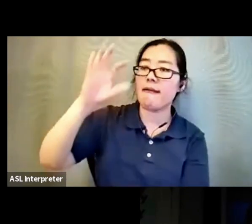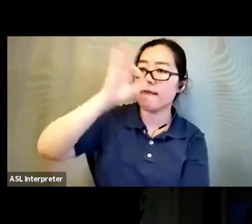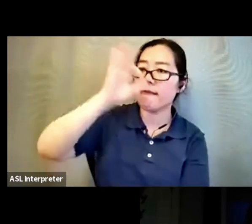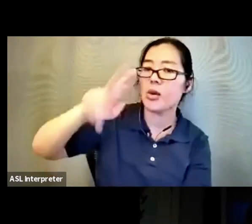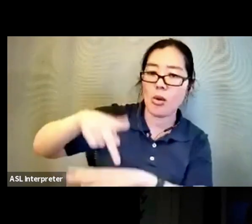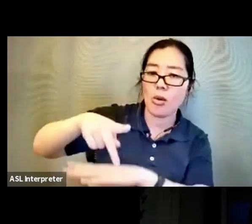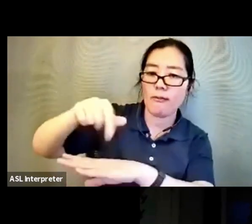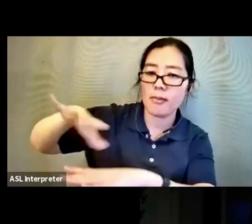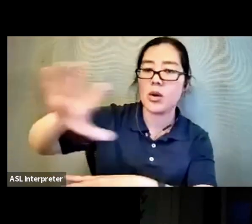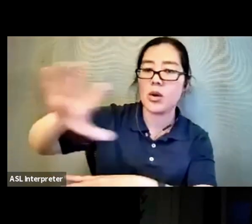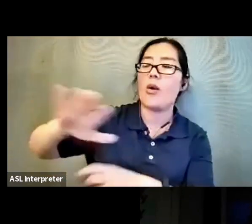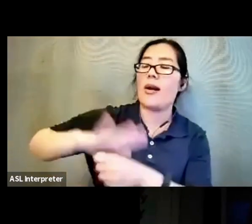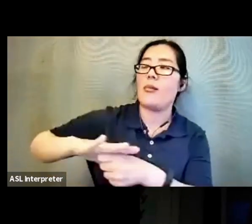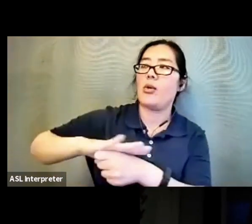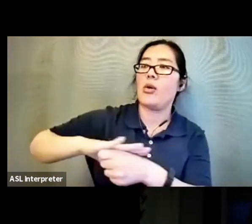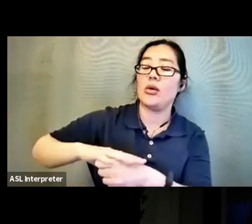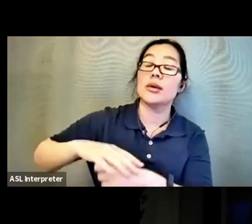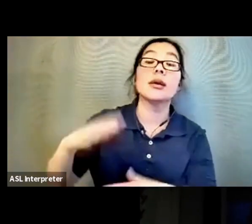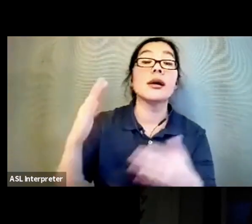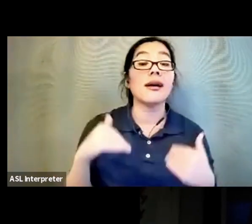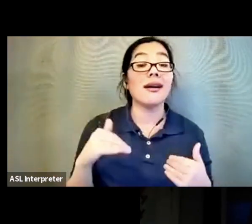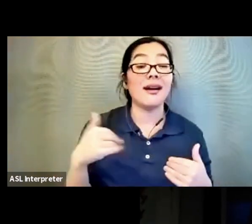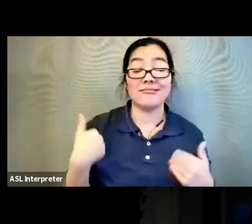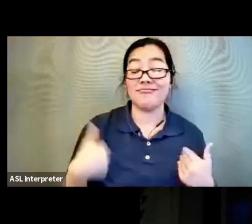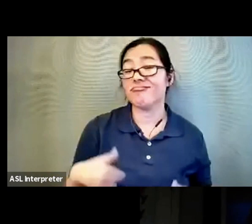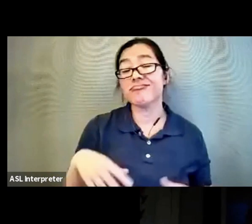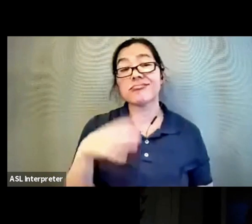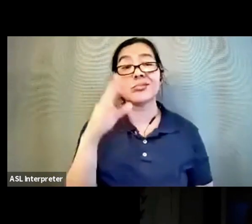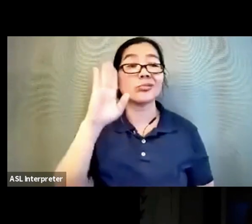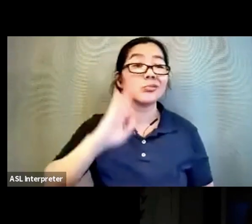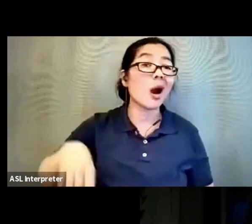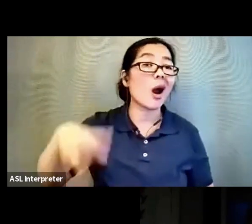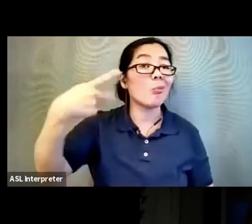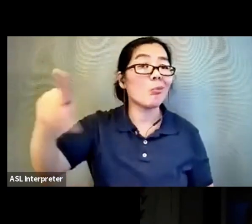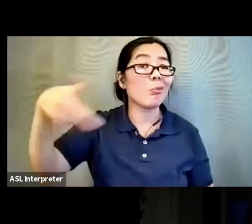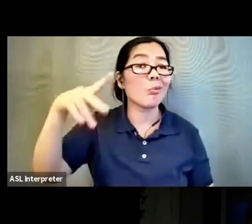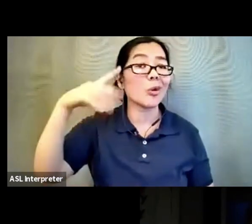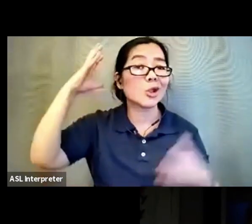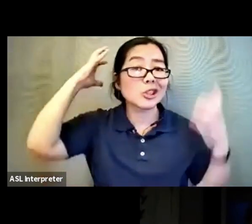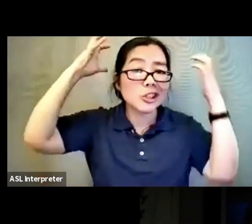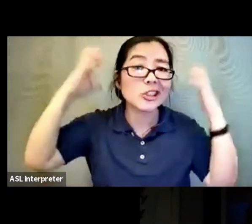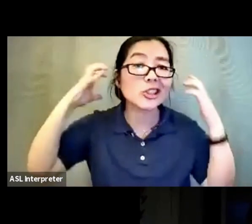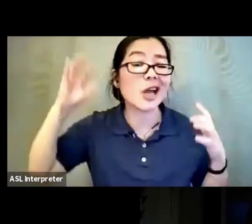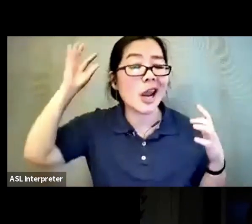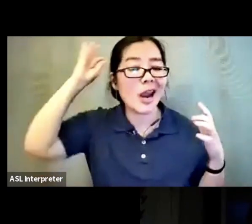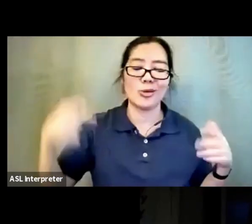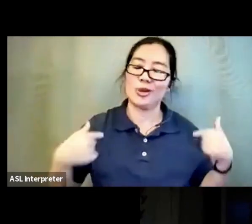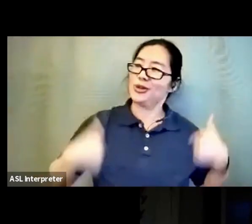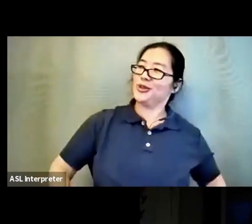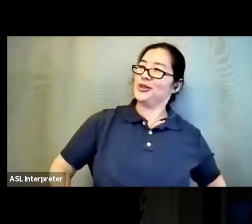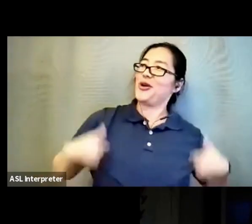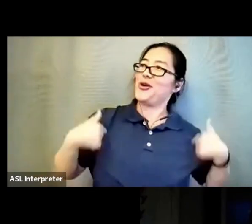is. And yeah, I am got brown and purple curly hair, pink glasses, and I want to show off my t-shirt, which says "Talk